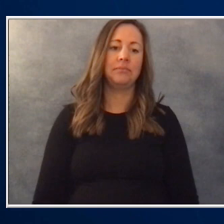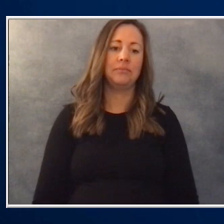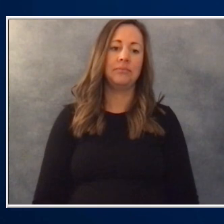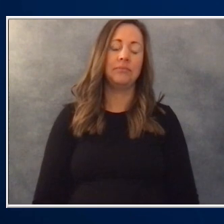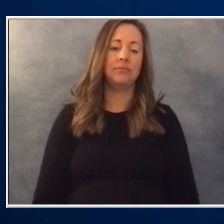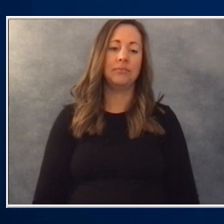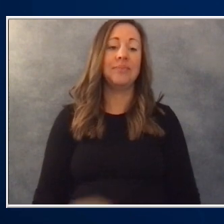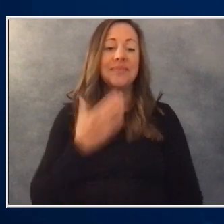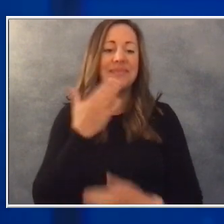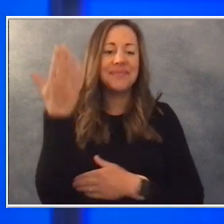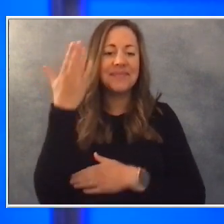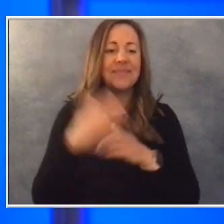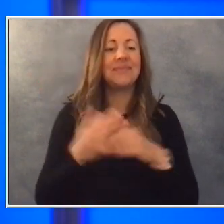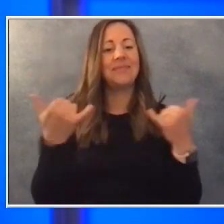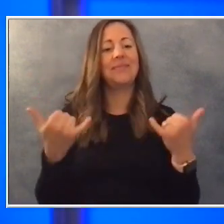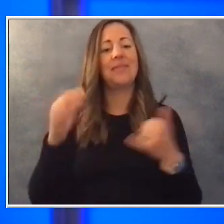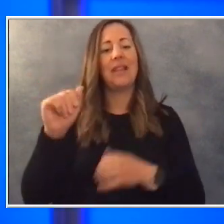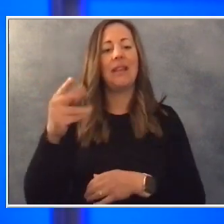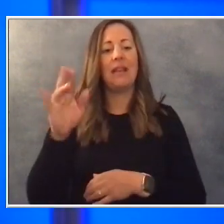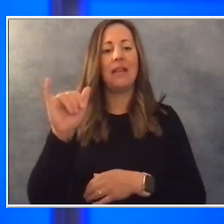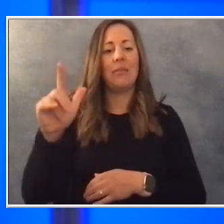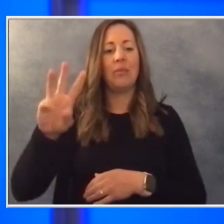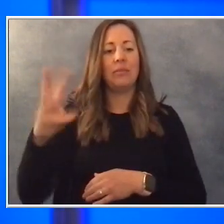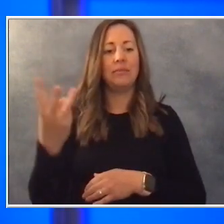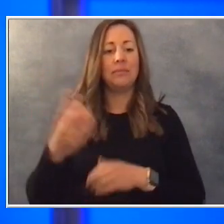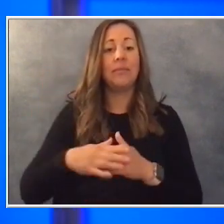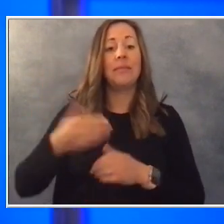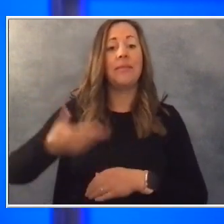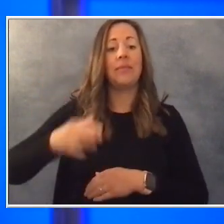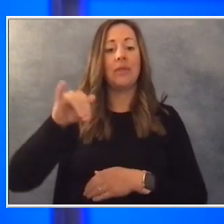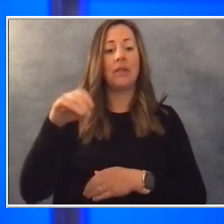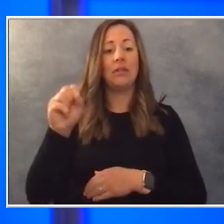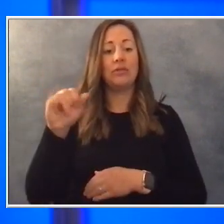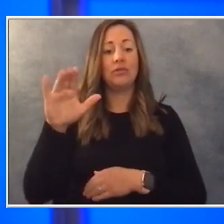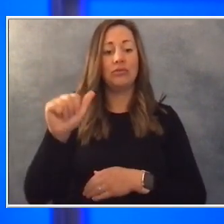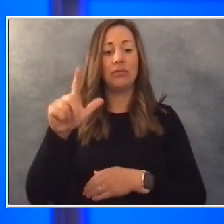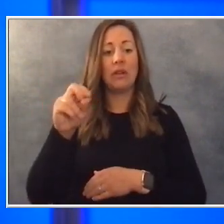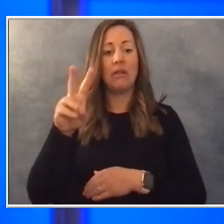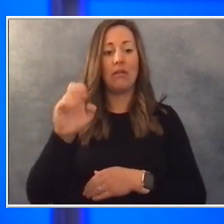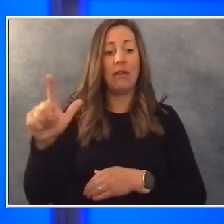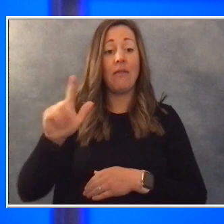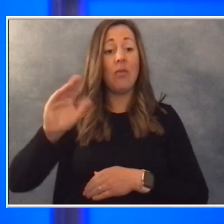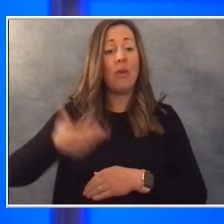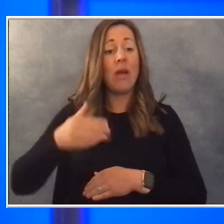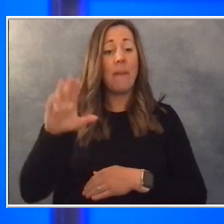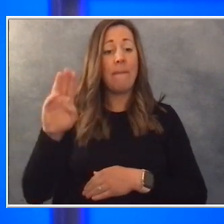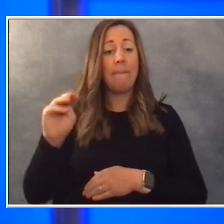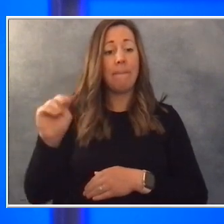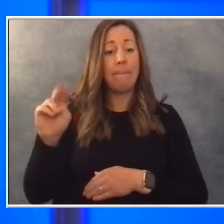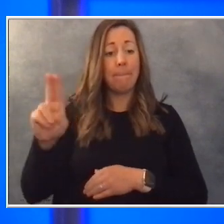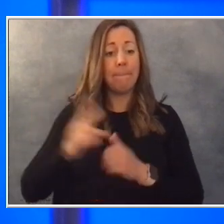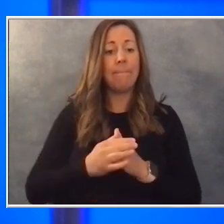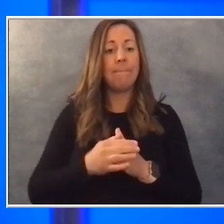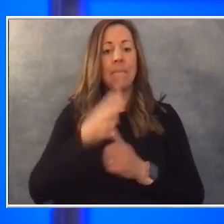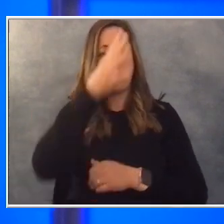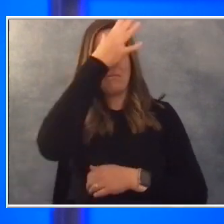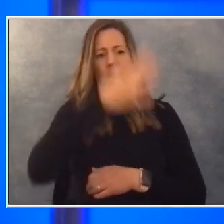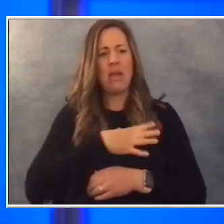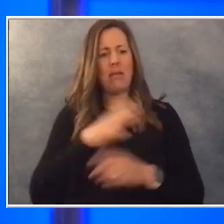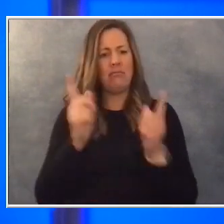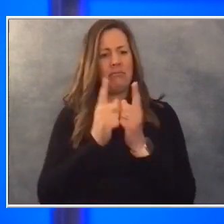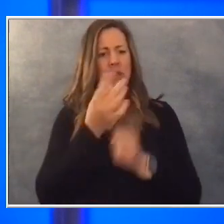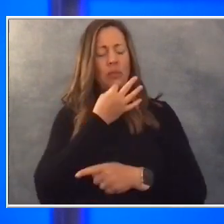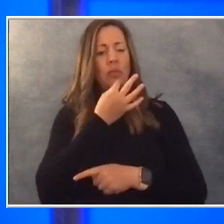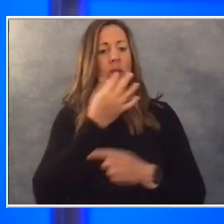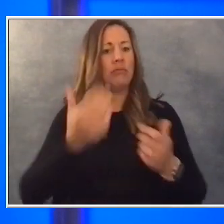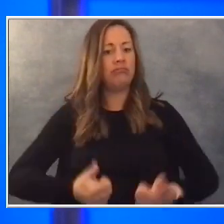Good morning. It is April 6th. I'm Jessica Lovell, and welcome to the Morning Medical Update. The man you're about to meet survived a heart attack, only to